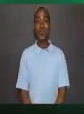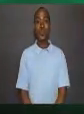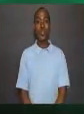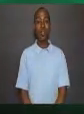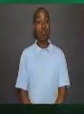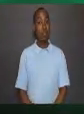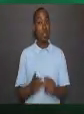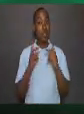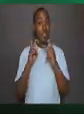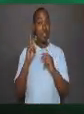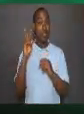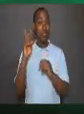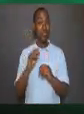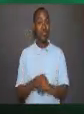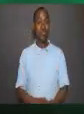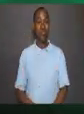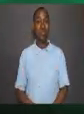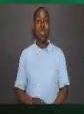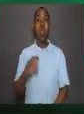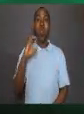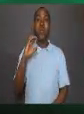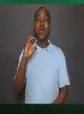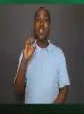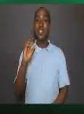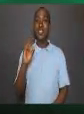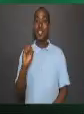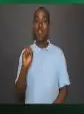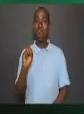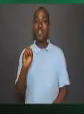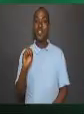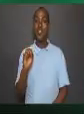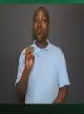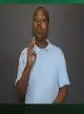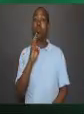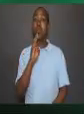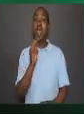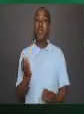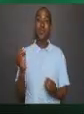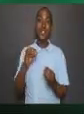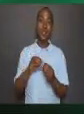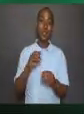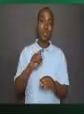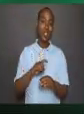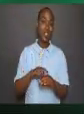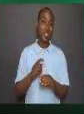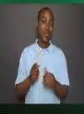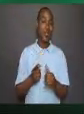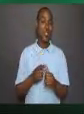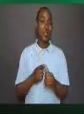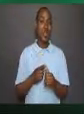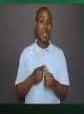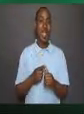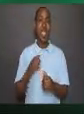can see, when the copper sulfate is added to the water, initially the